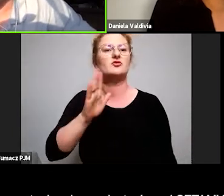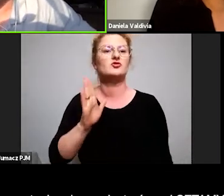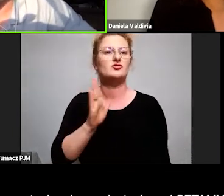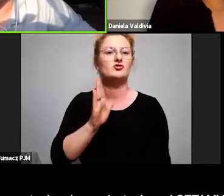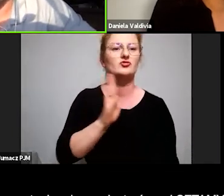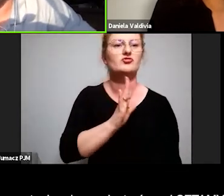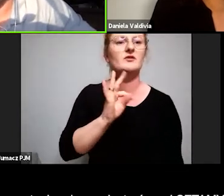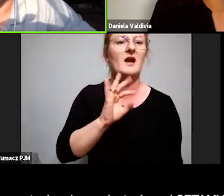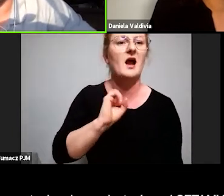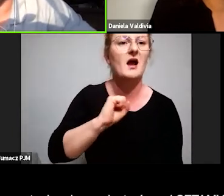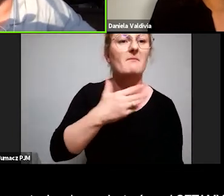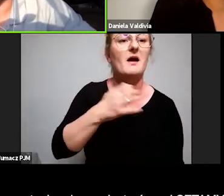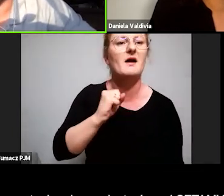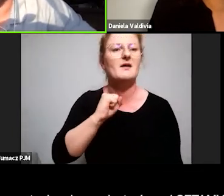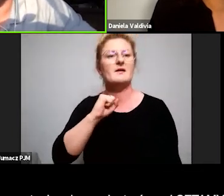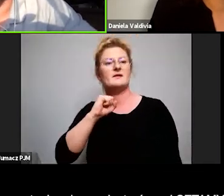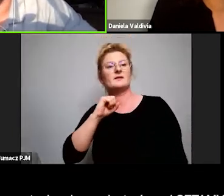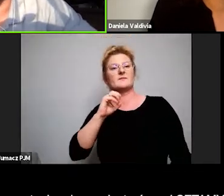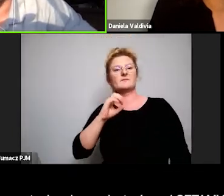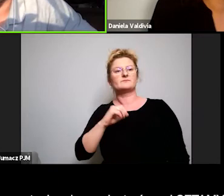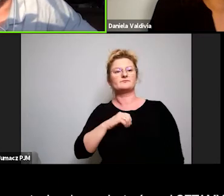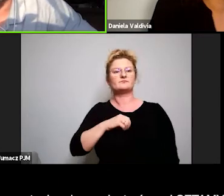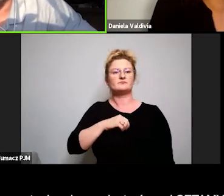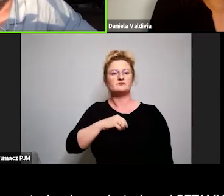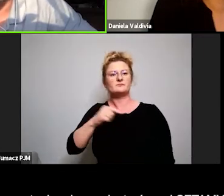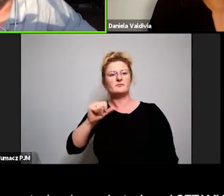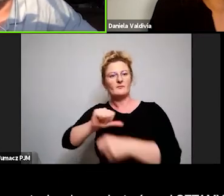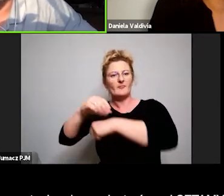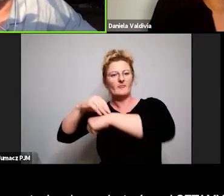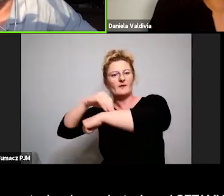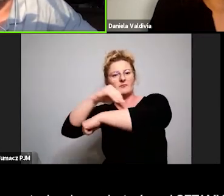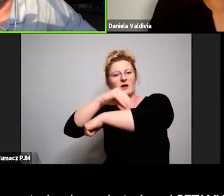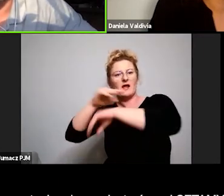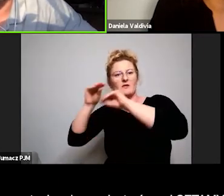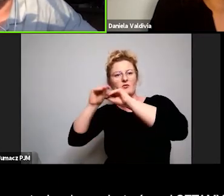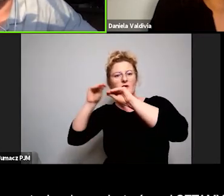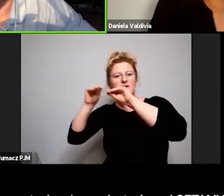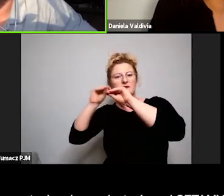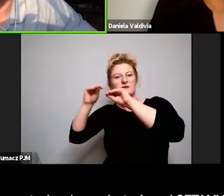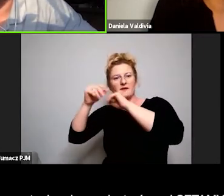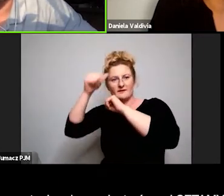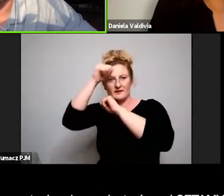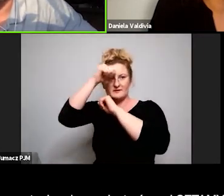There is an educational method called Sztama, which